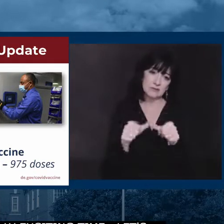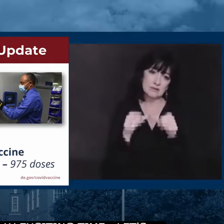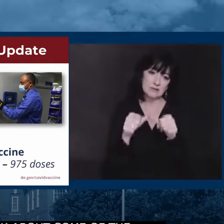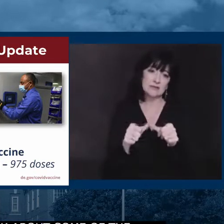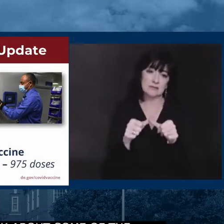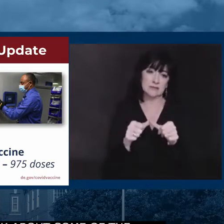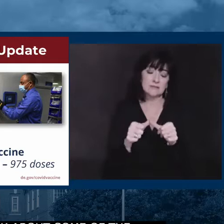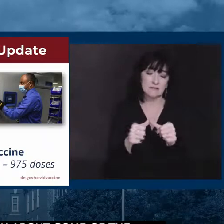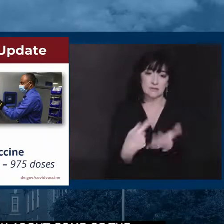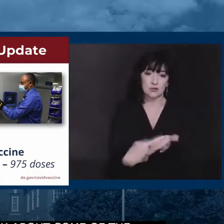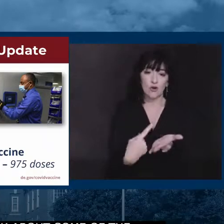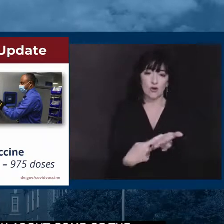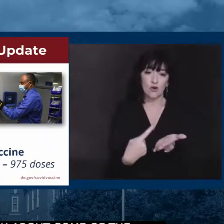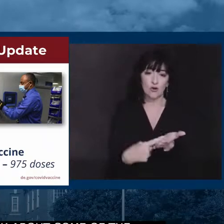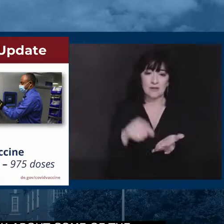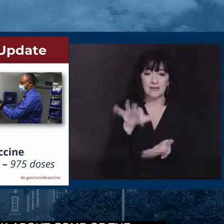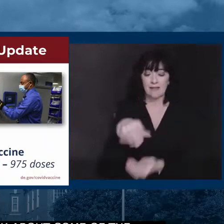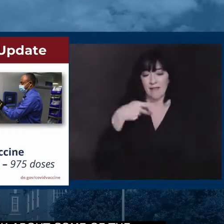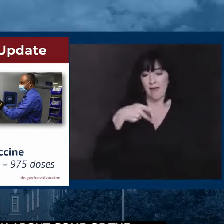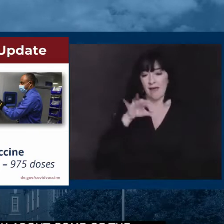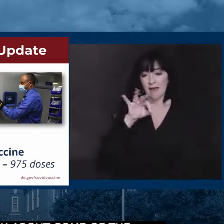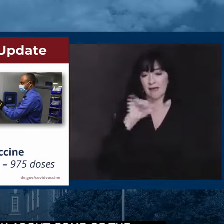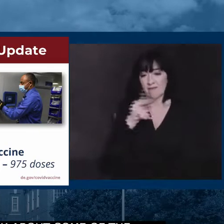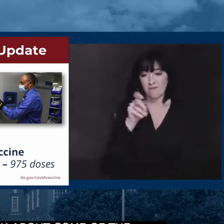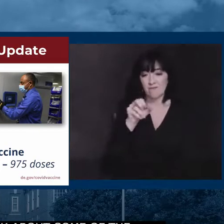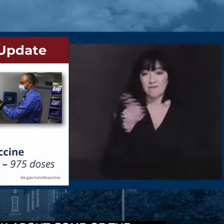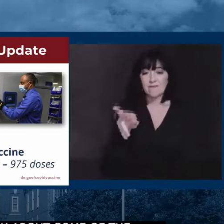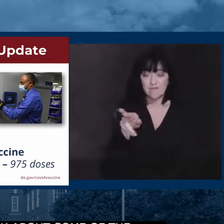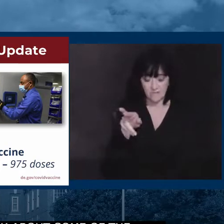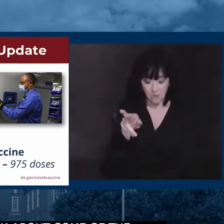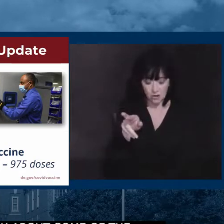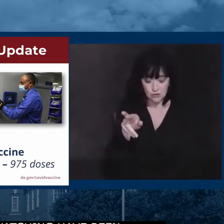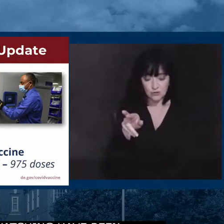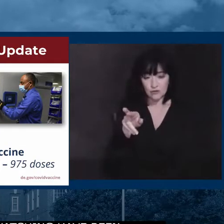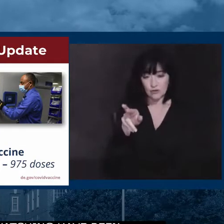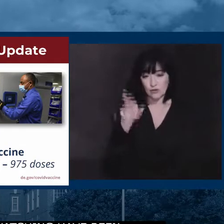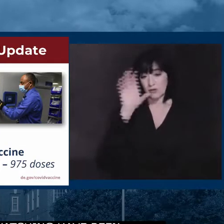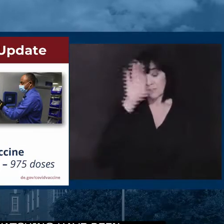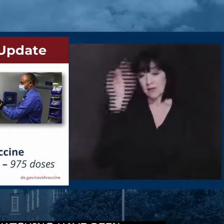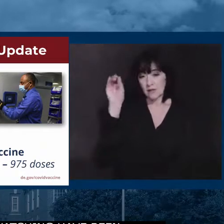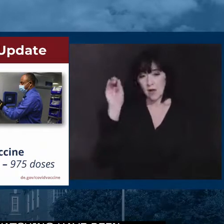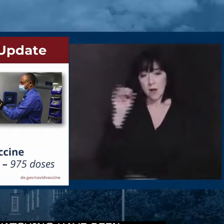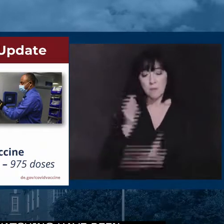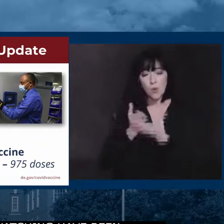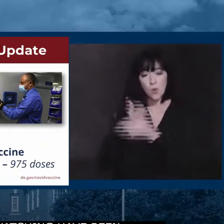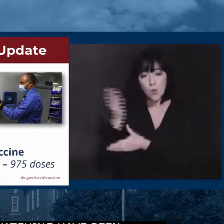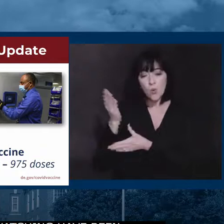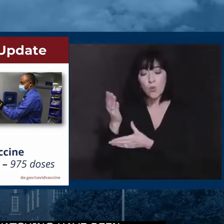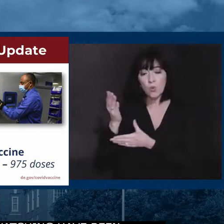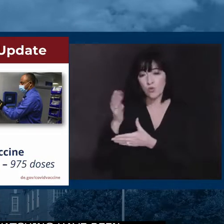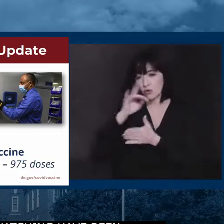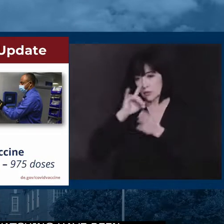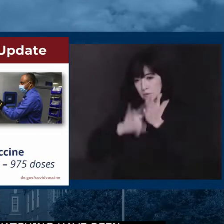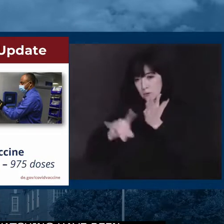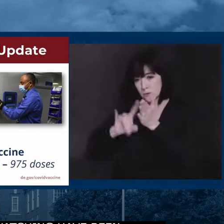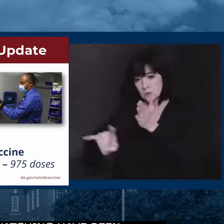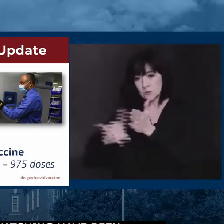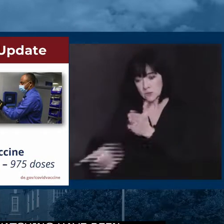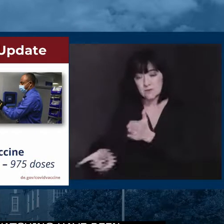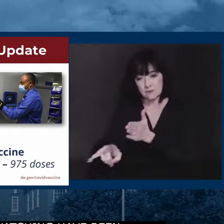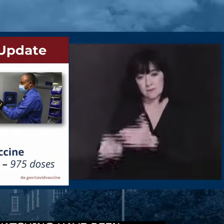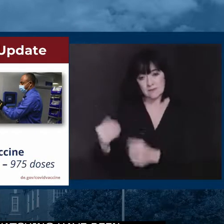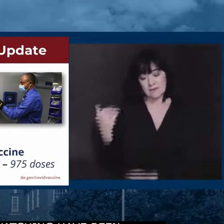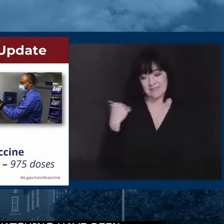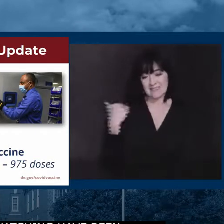saw that this Pfizer vaccine went through key approval processes this weekend. On December 11th,